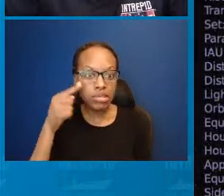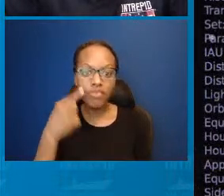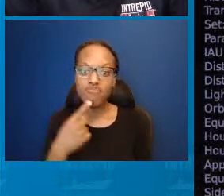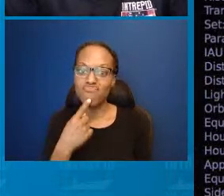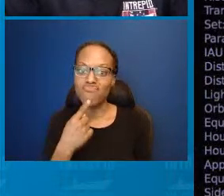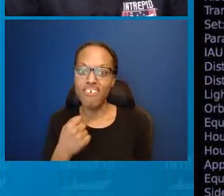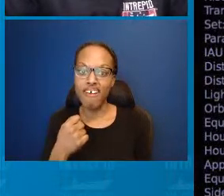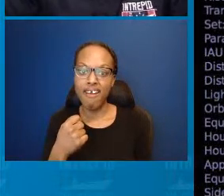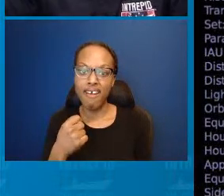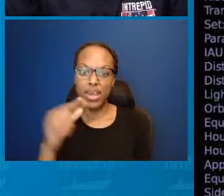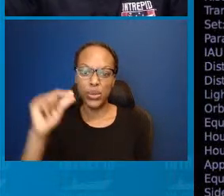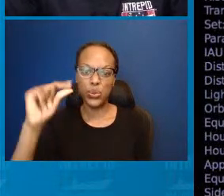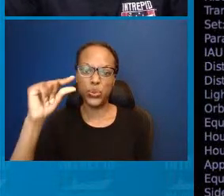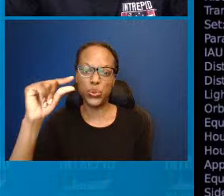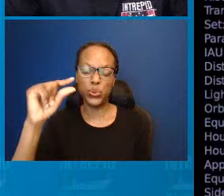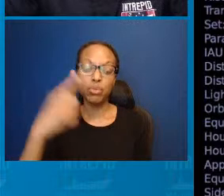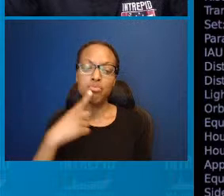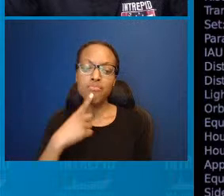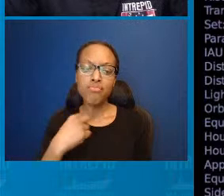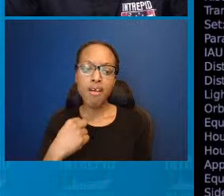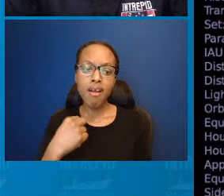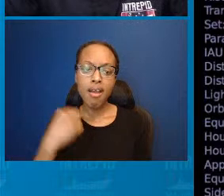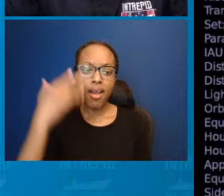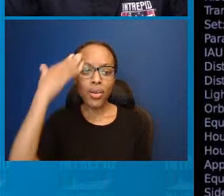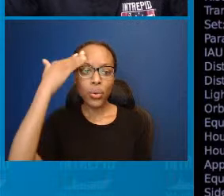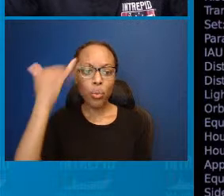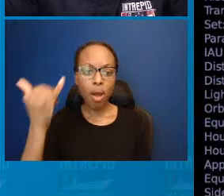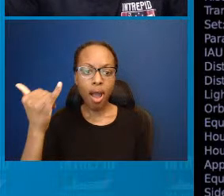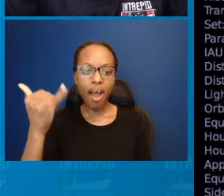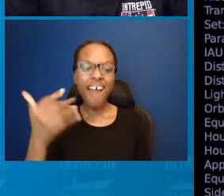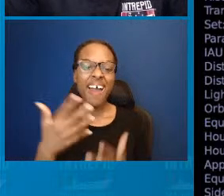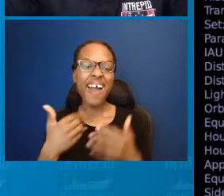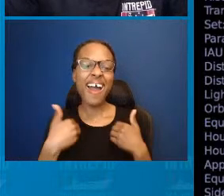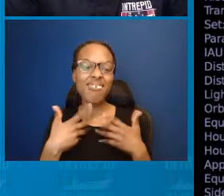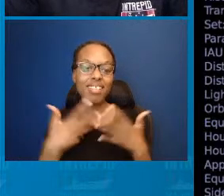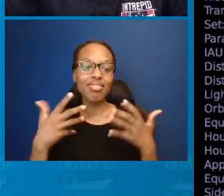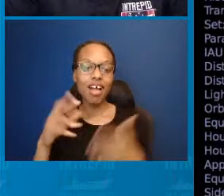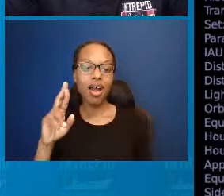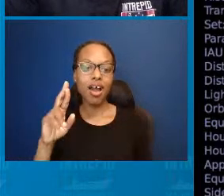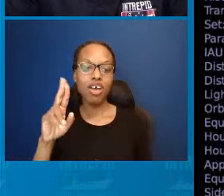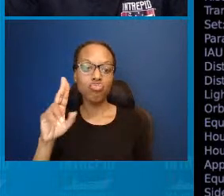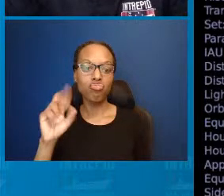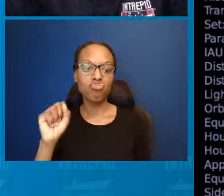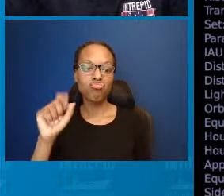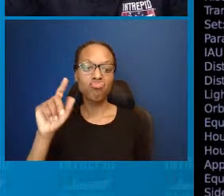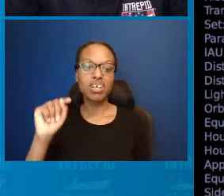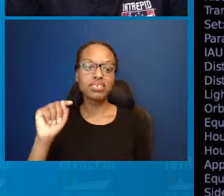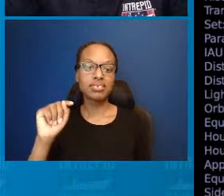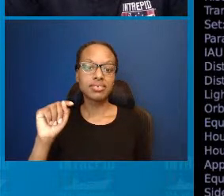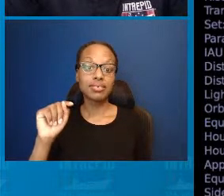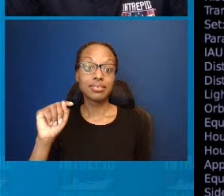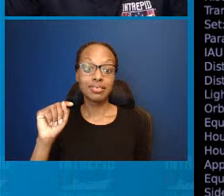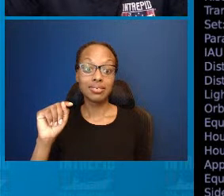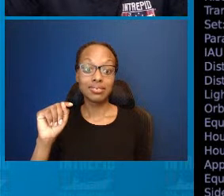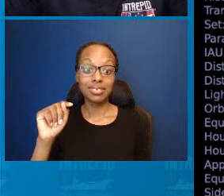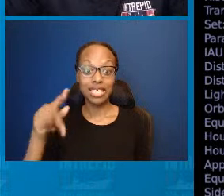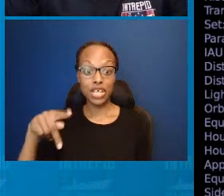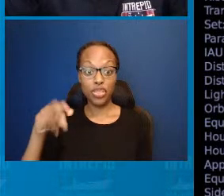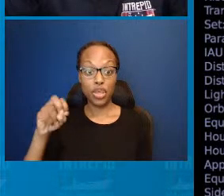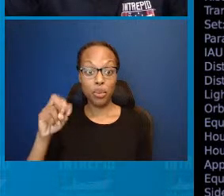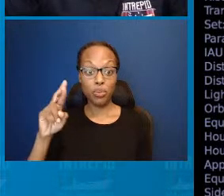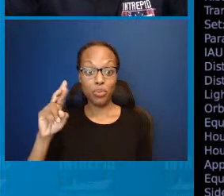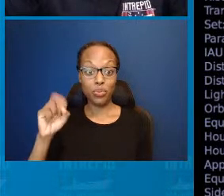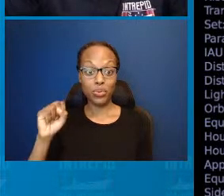But it's red specifically because it has all of that rust on it, right? It's actually where we just landed the Perseverance